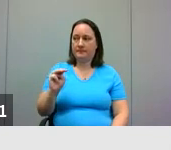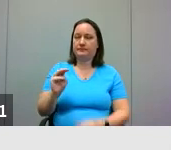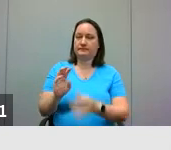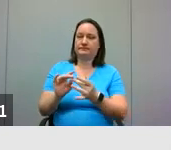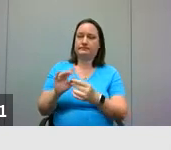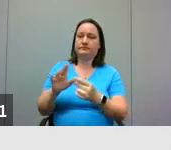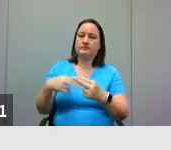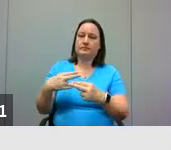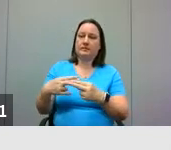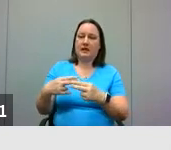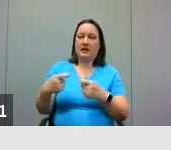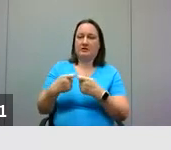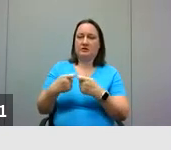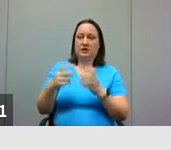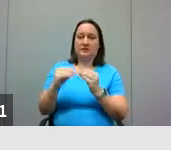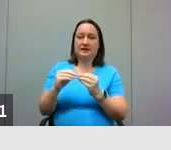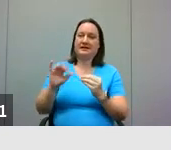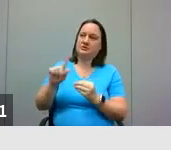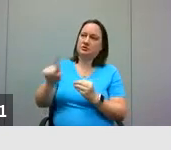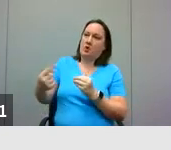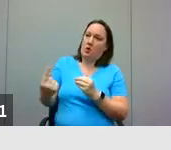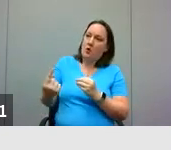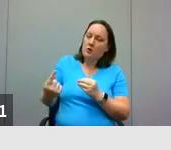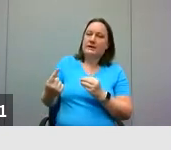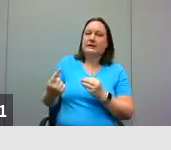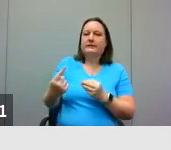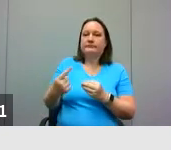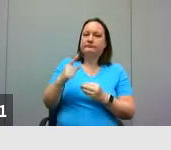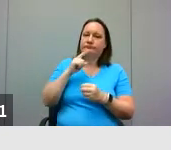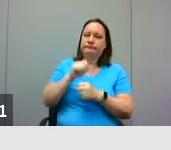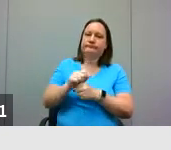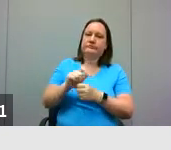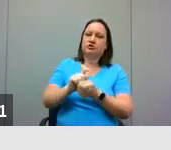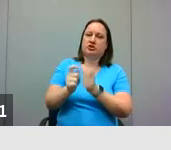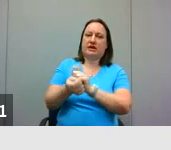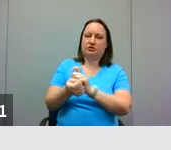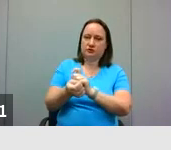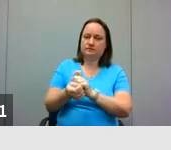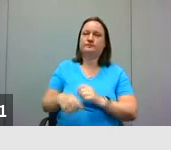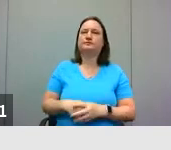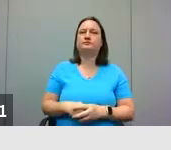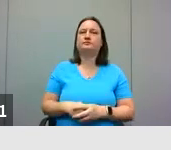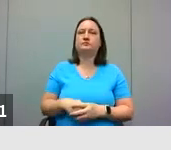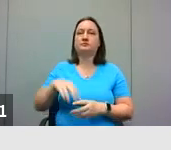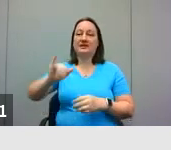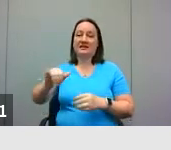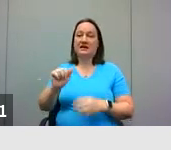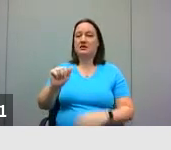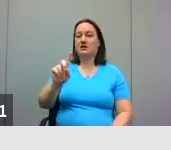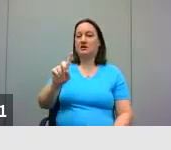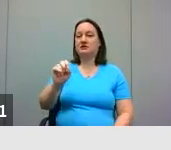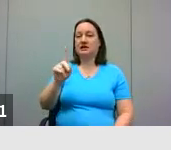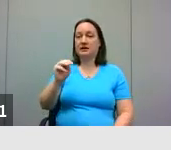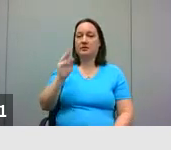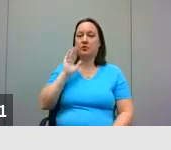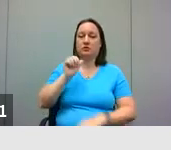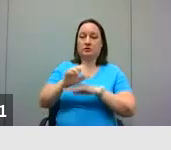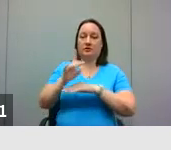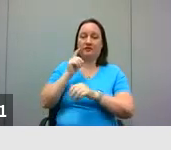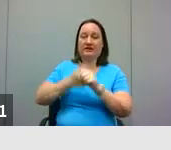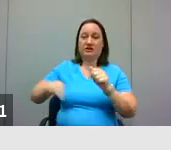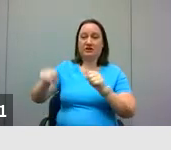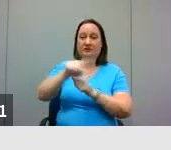regarding electronic meetings. That's the only substantive change. That addendum will go out to each of you after this meeting. It will